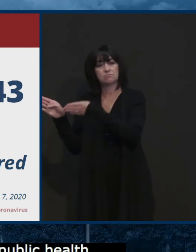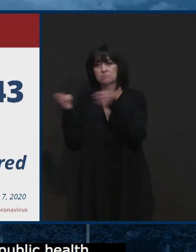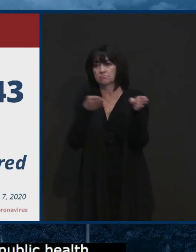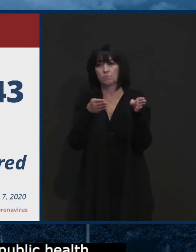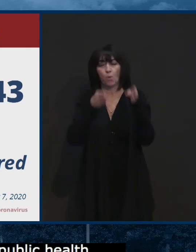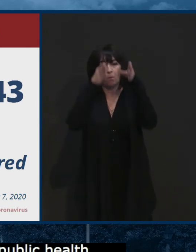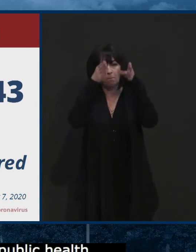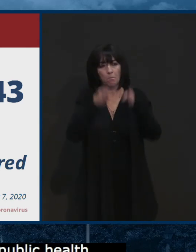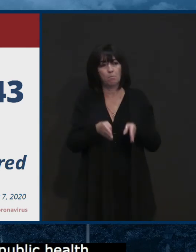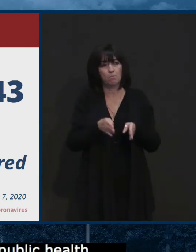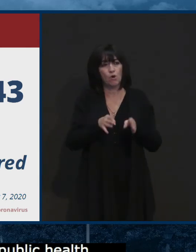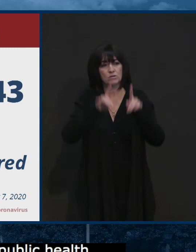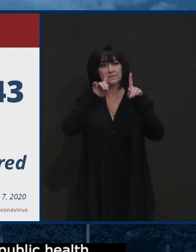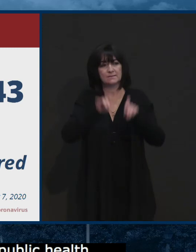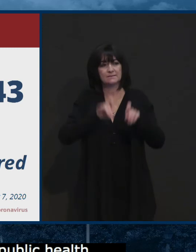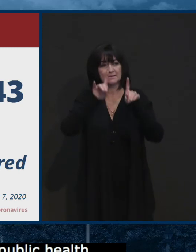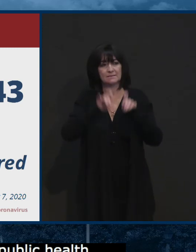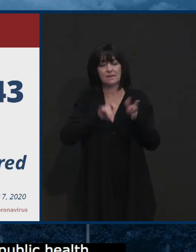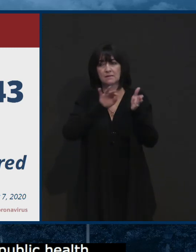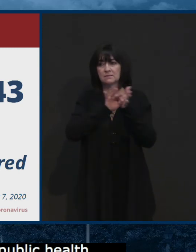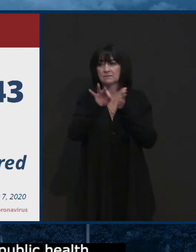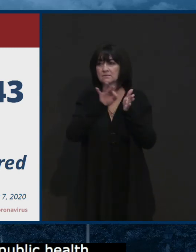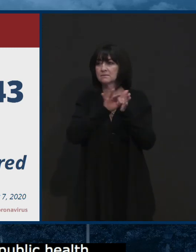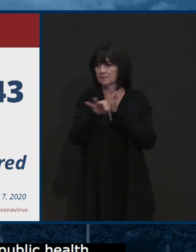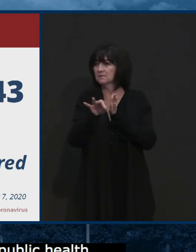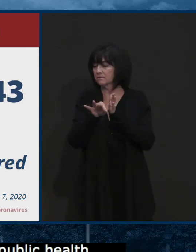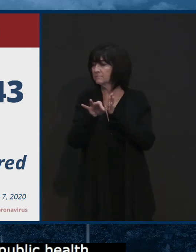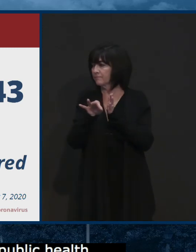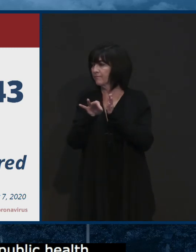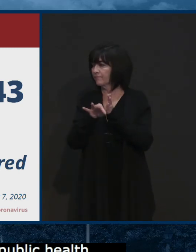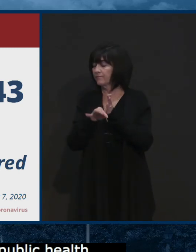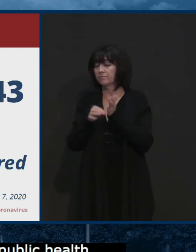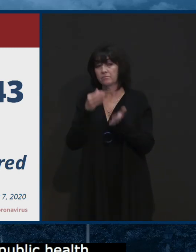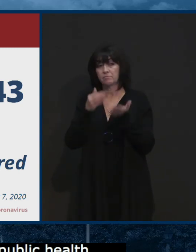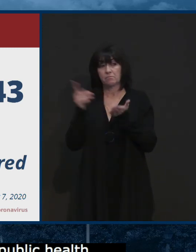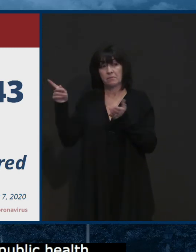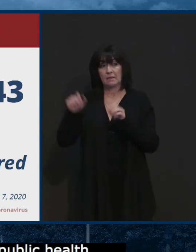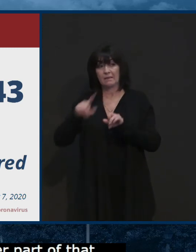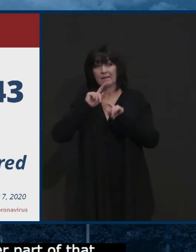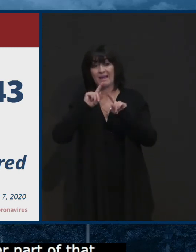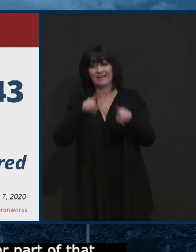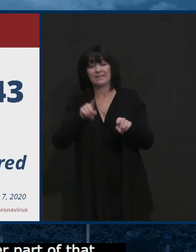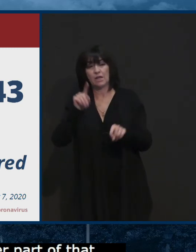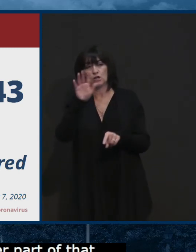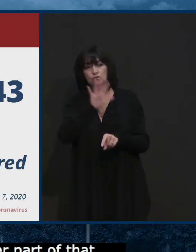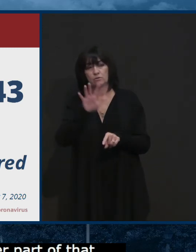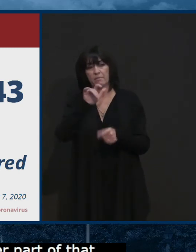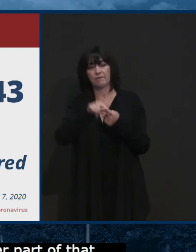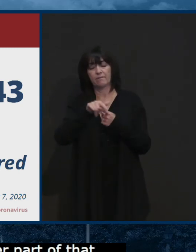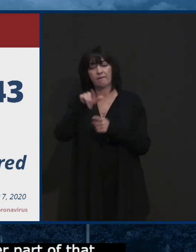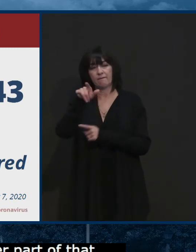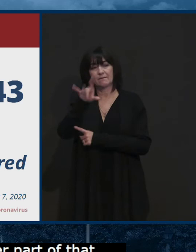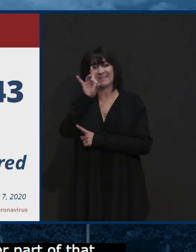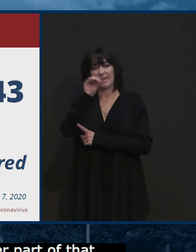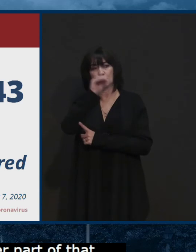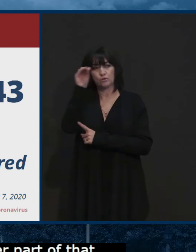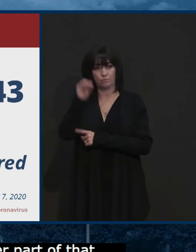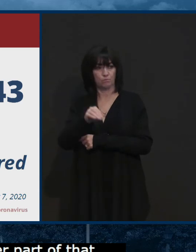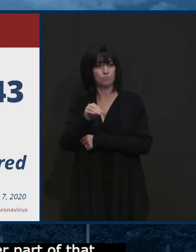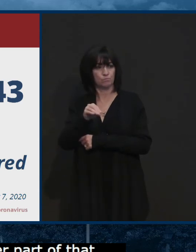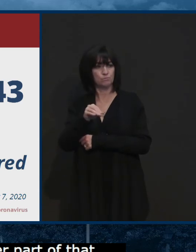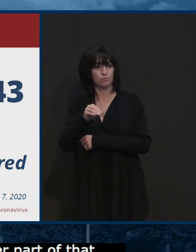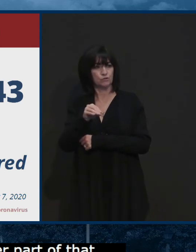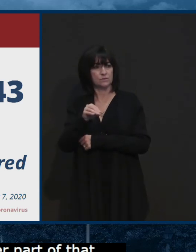part of that question, I guess, that you can answer with respect to the 8% threshold. We did say earlier that,